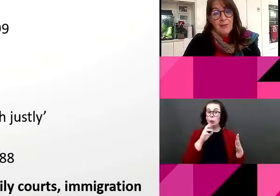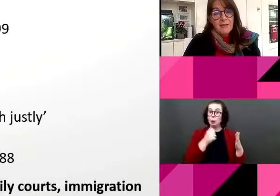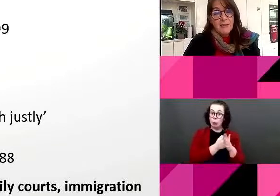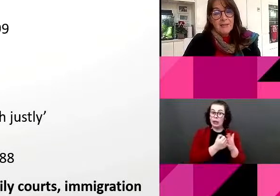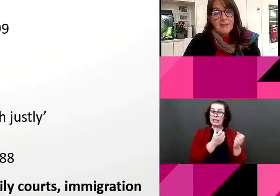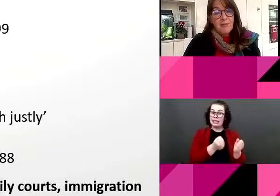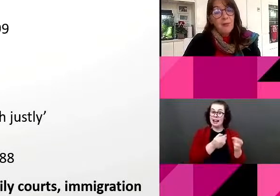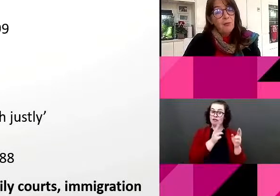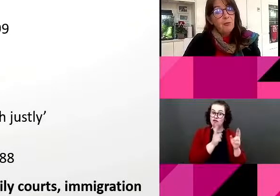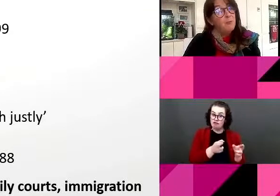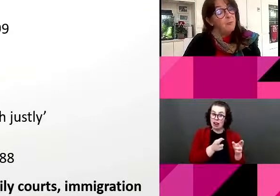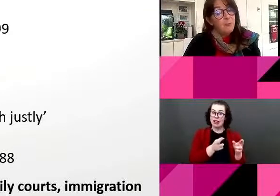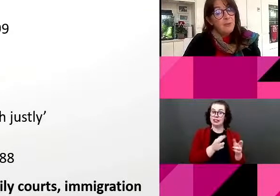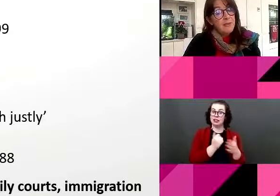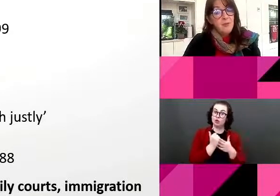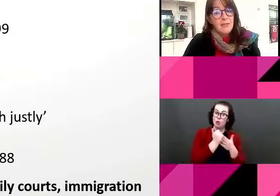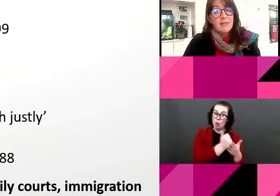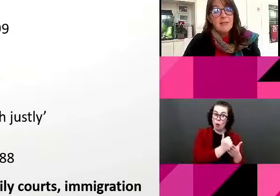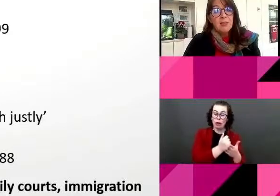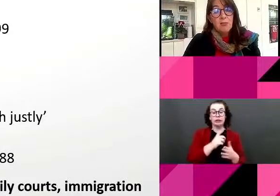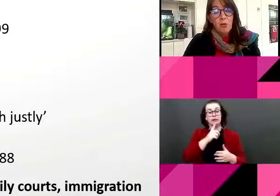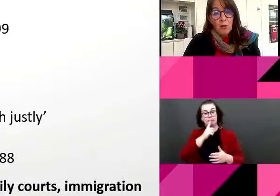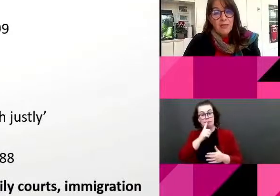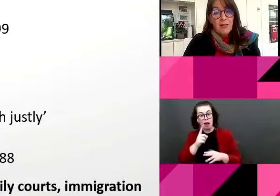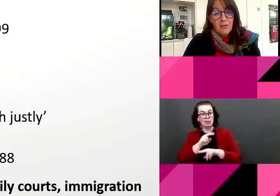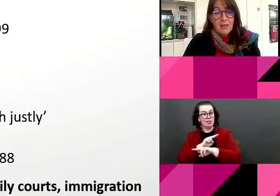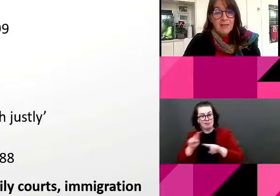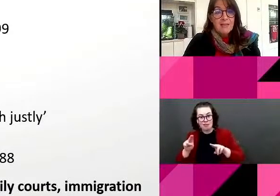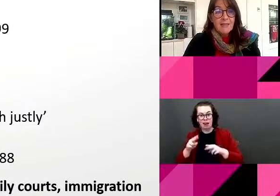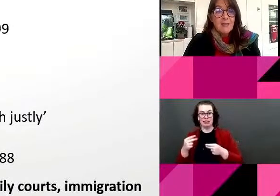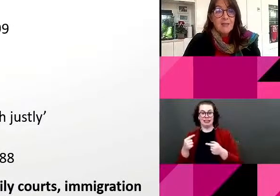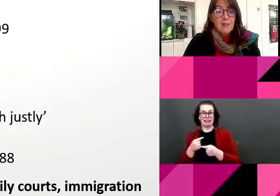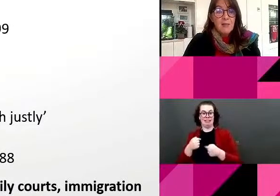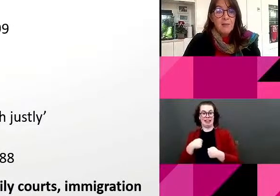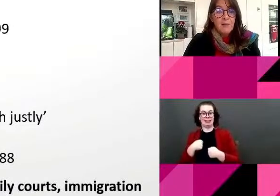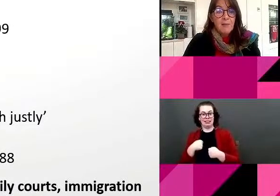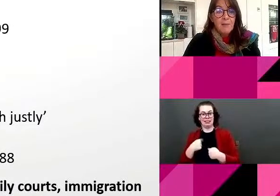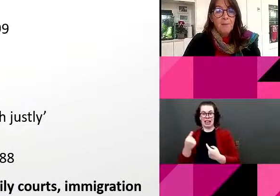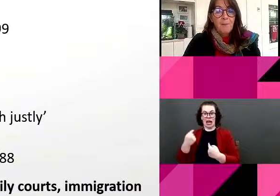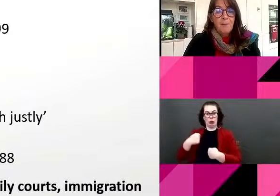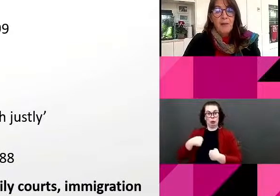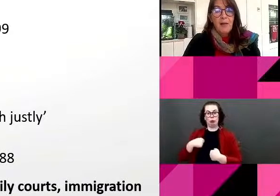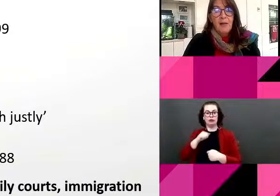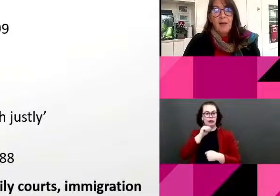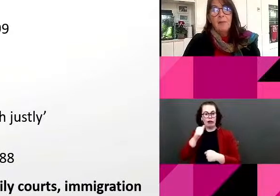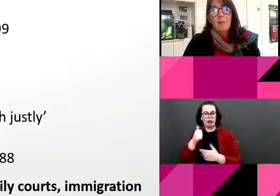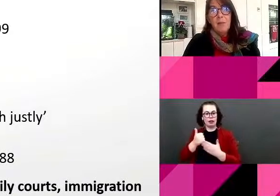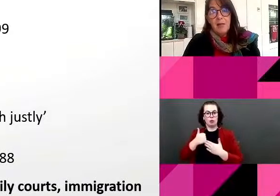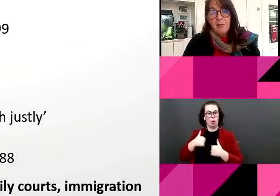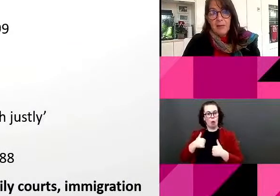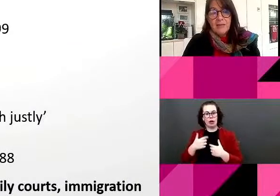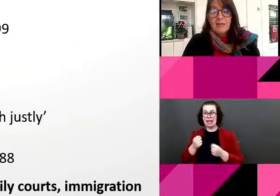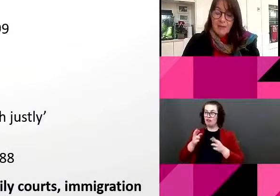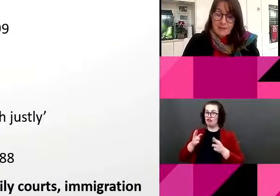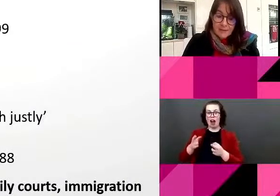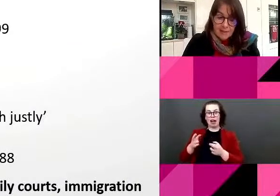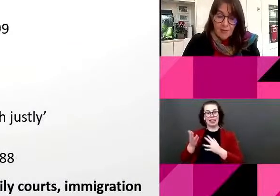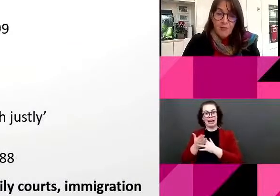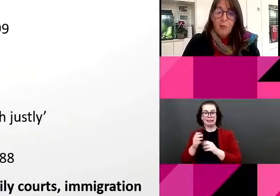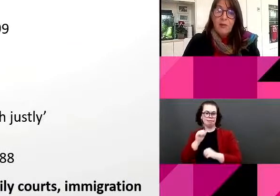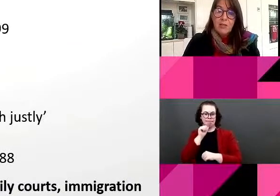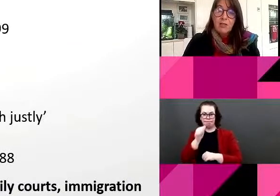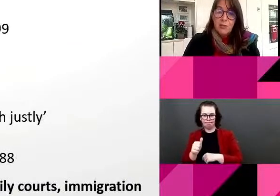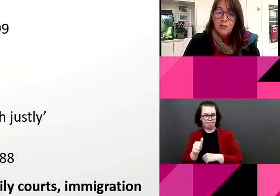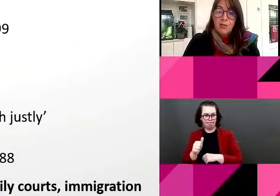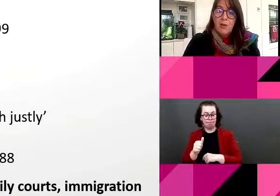for defendants. So vulnerable defendants do not have access to an intermediary. Many of us, like